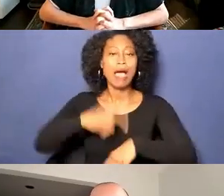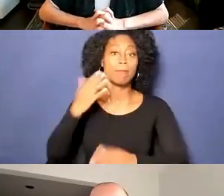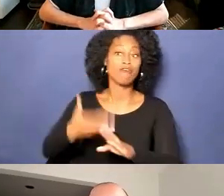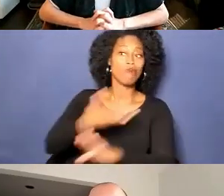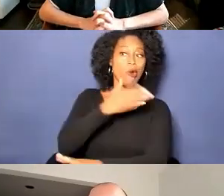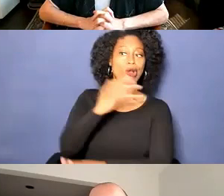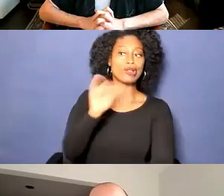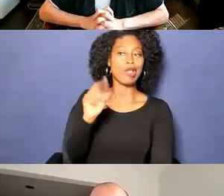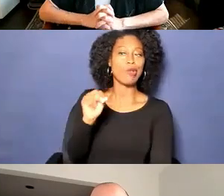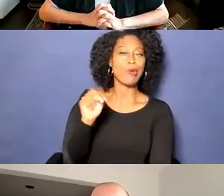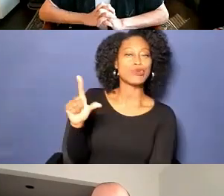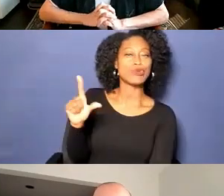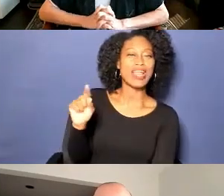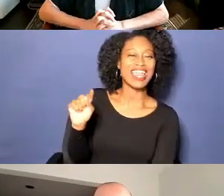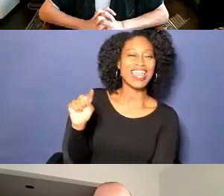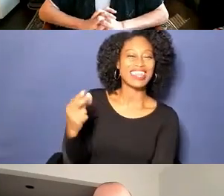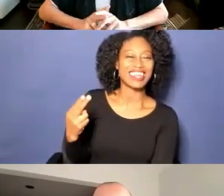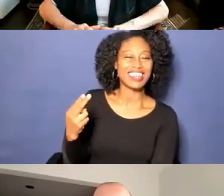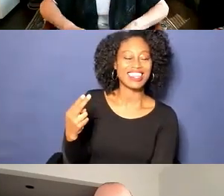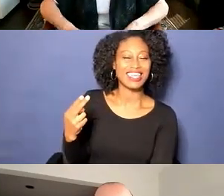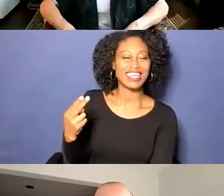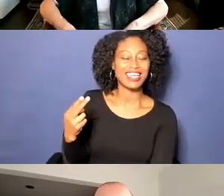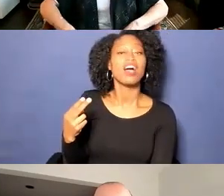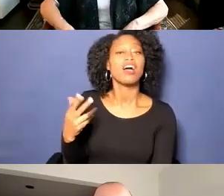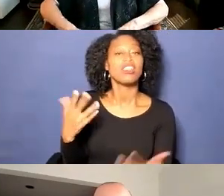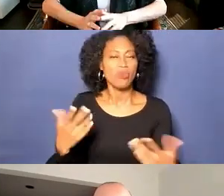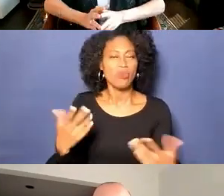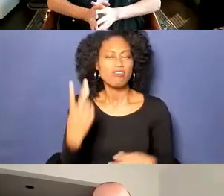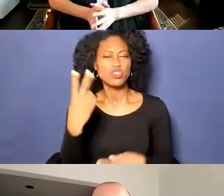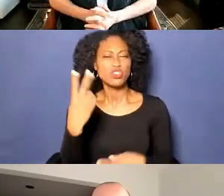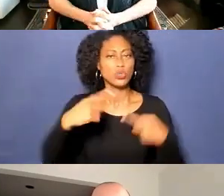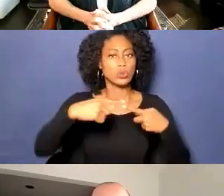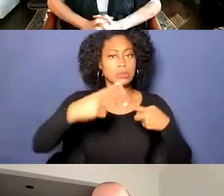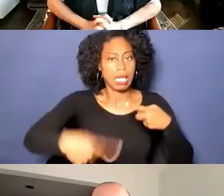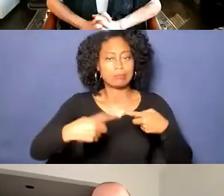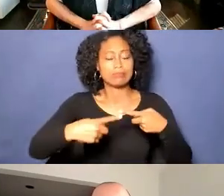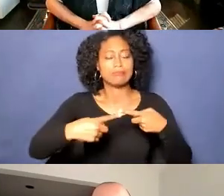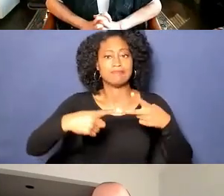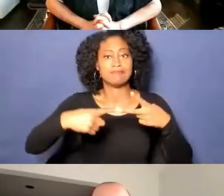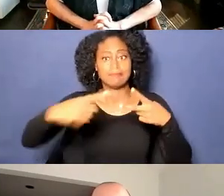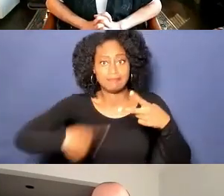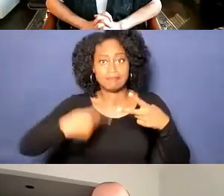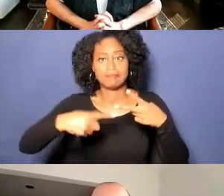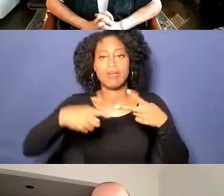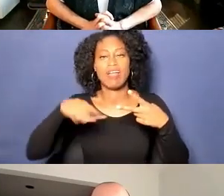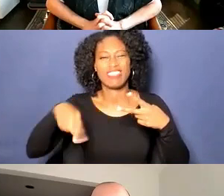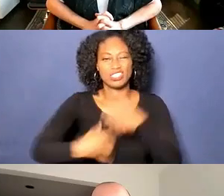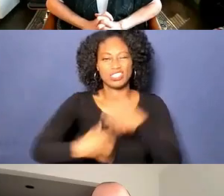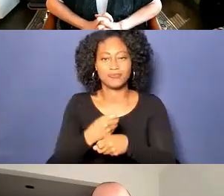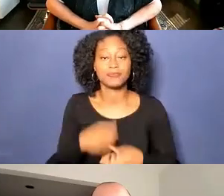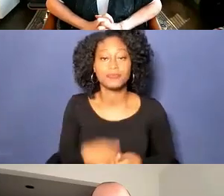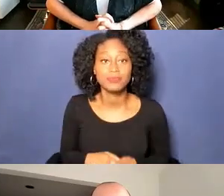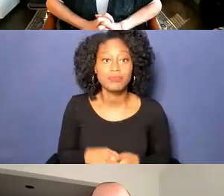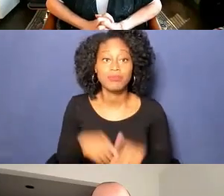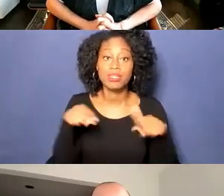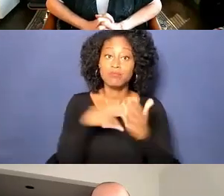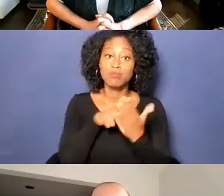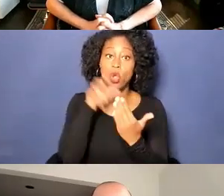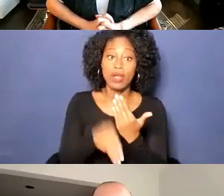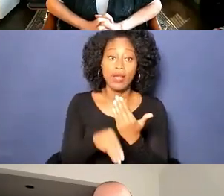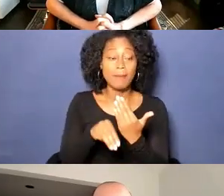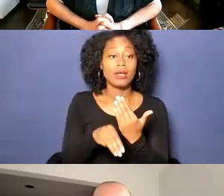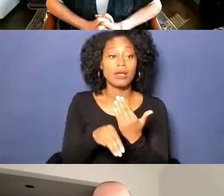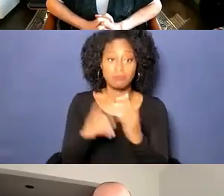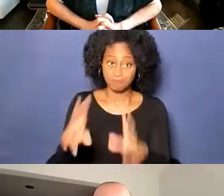Are our two cycles for this year. The program has a long and distinguished history. It